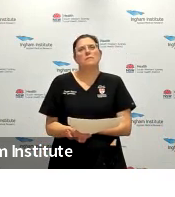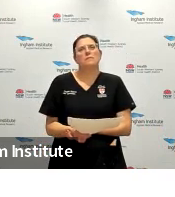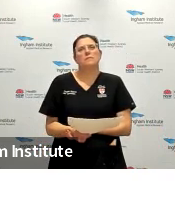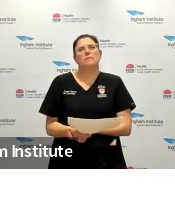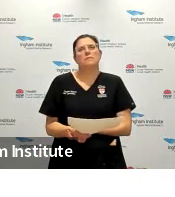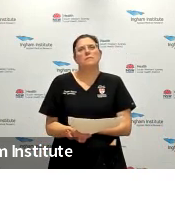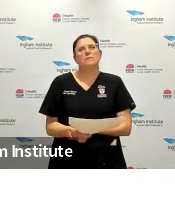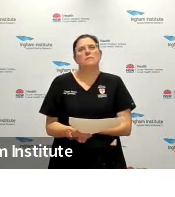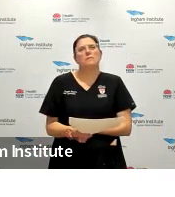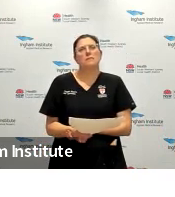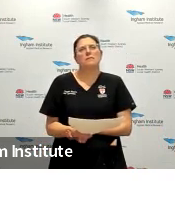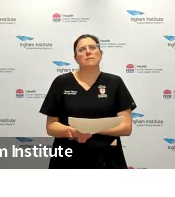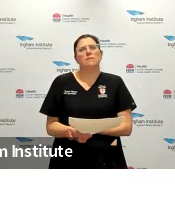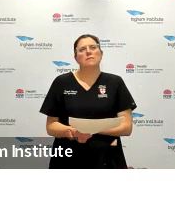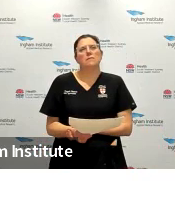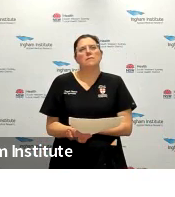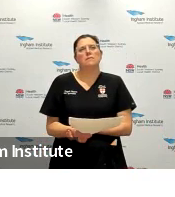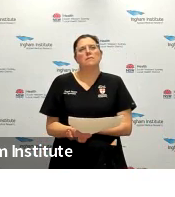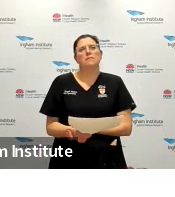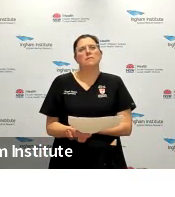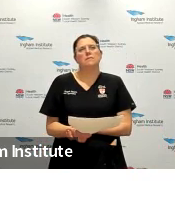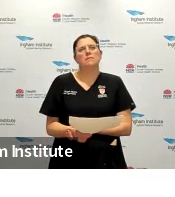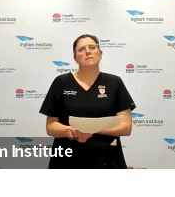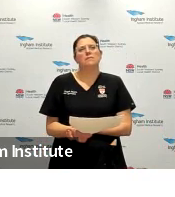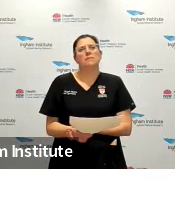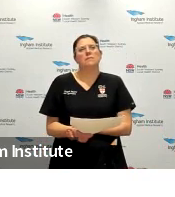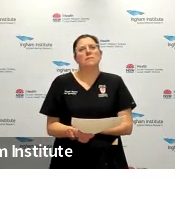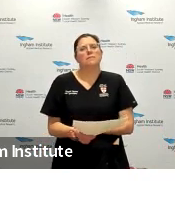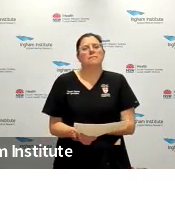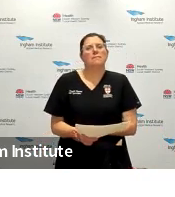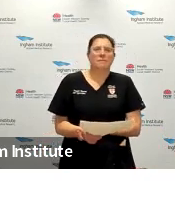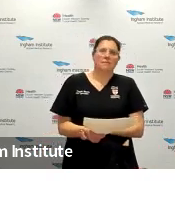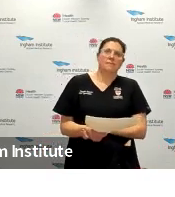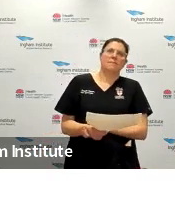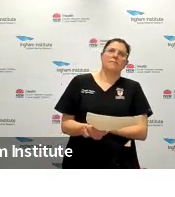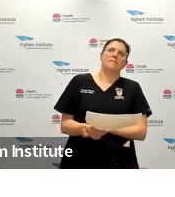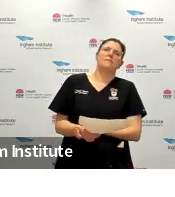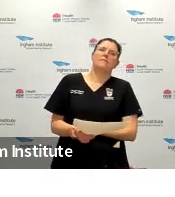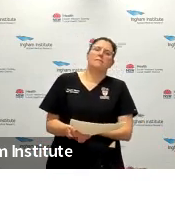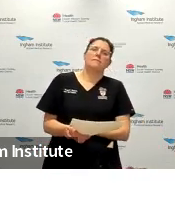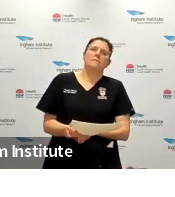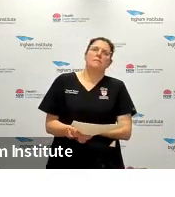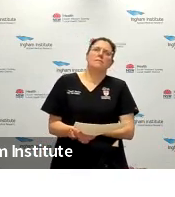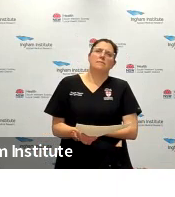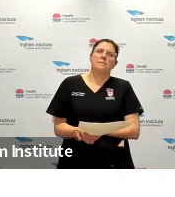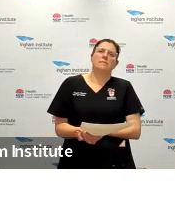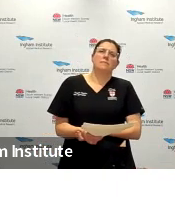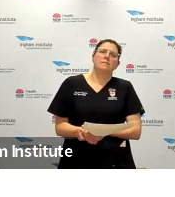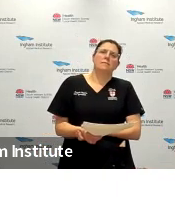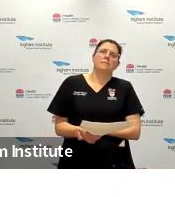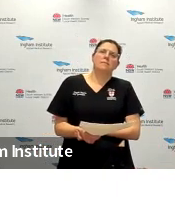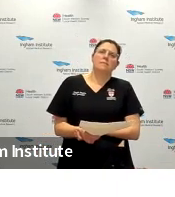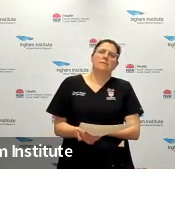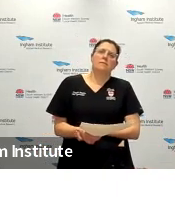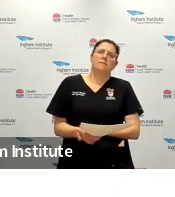the placenta being in trouble. So we wanted to very much more specifically target the soluble